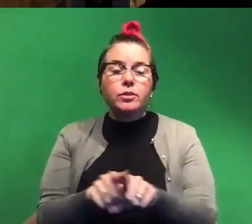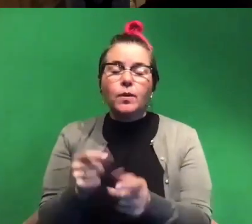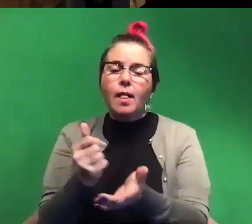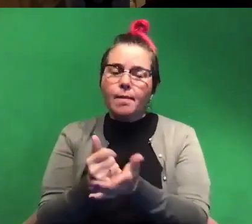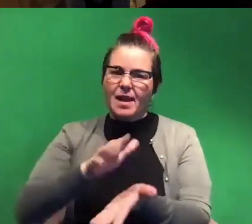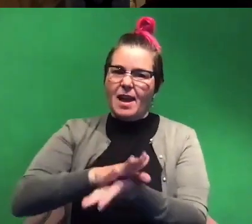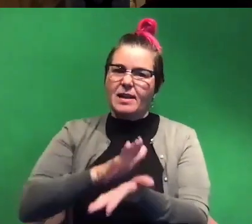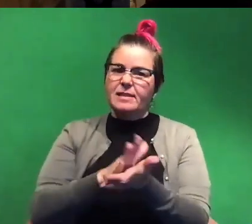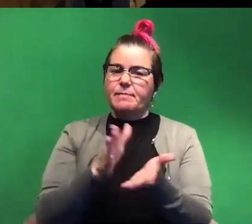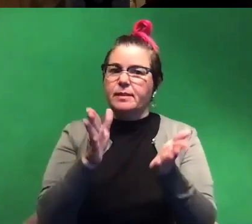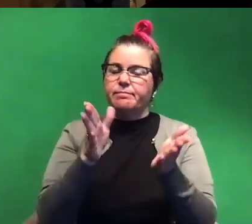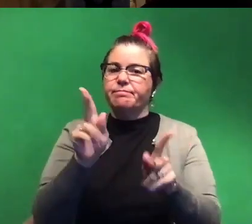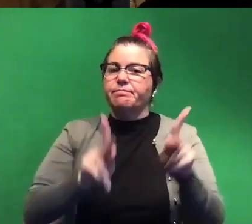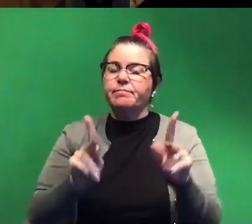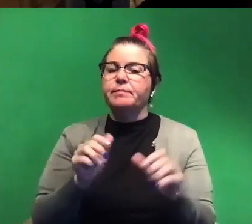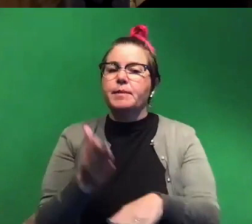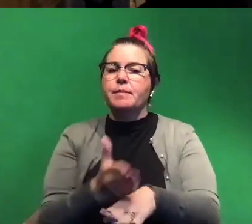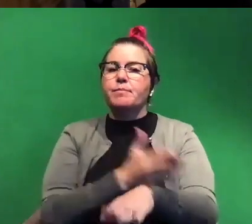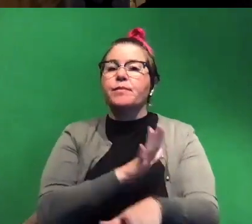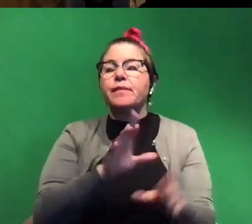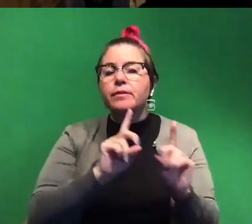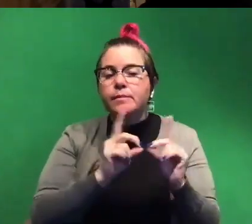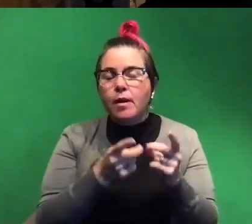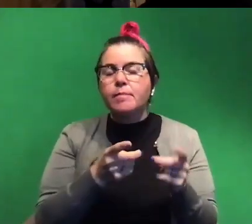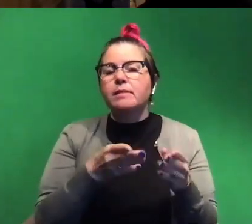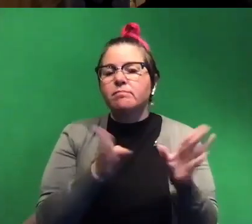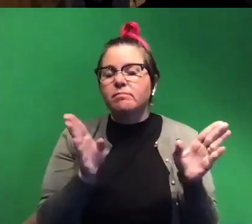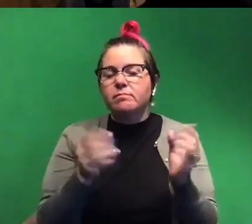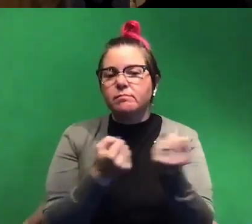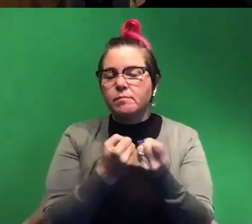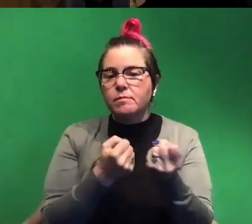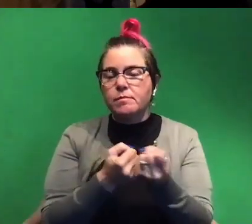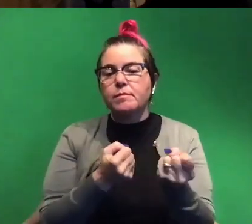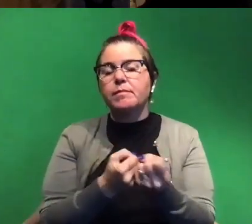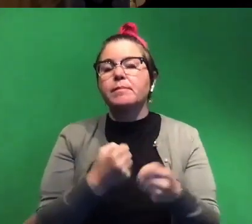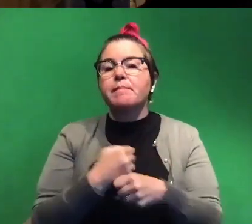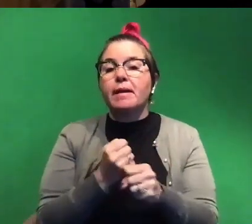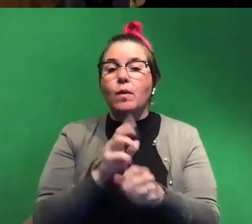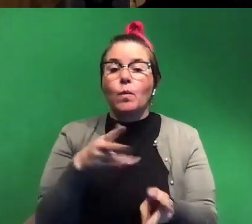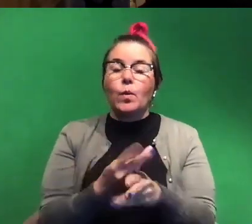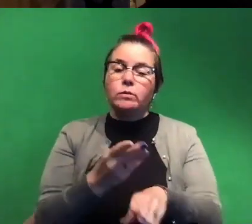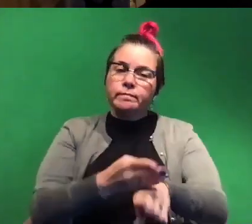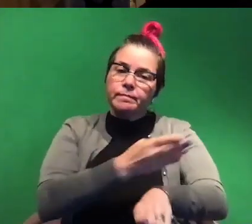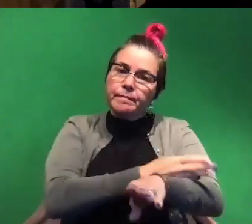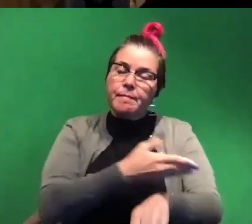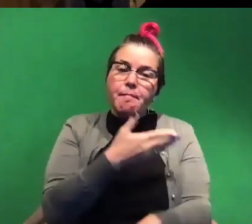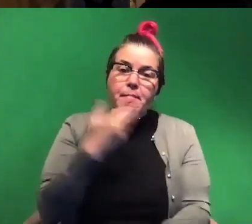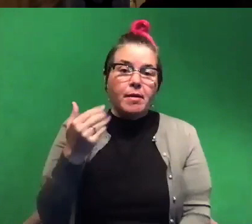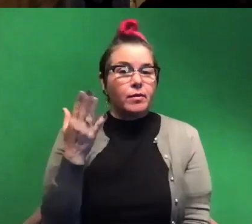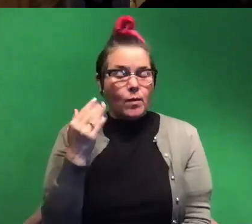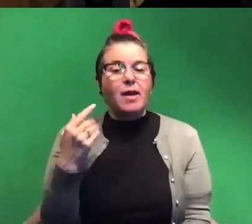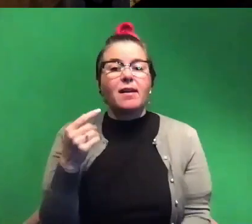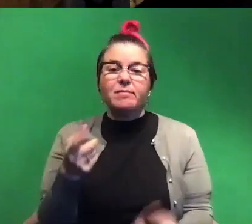academics improve their departments and generally supporting making the world better, because we have work to